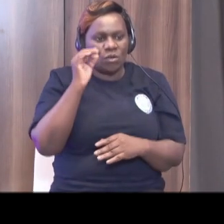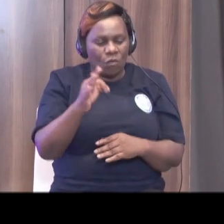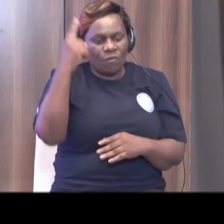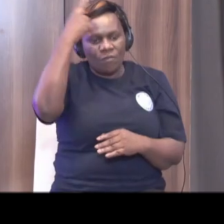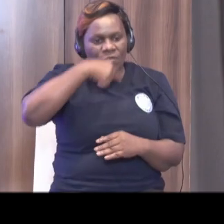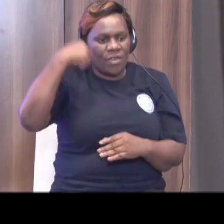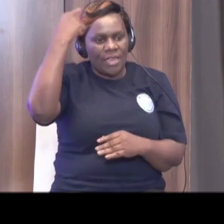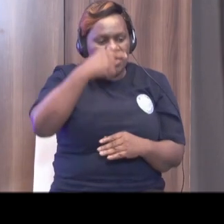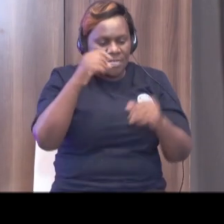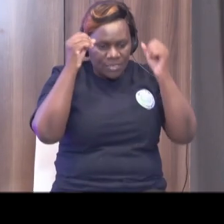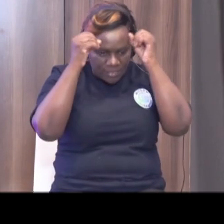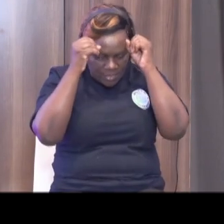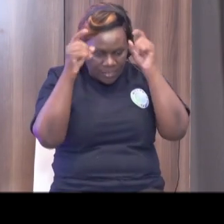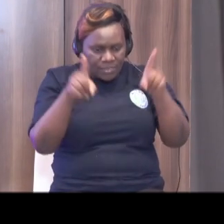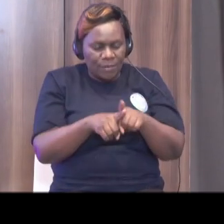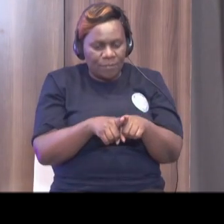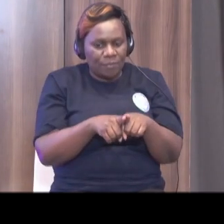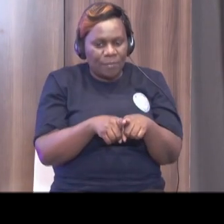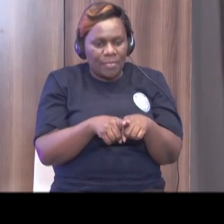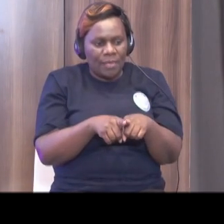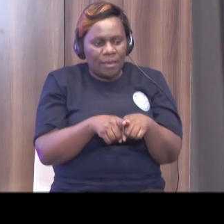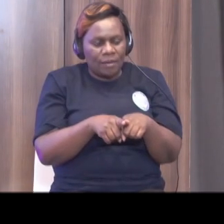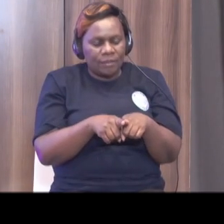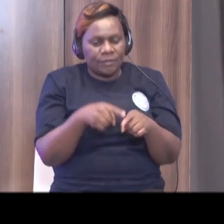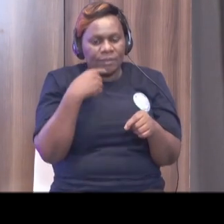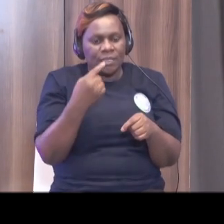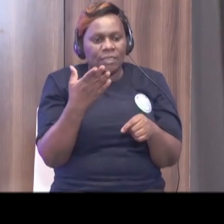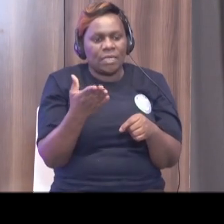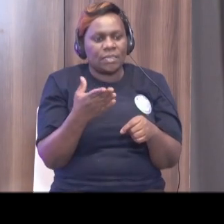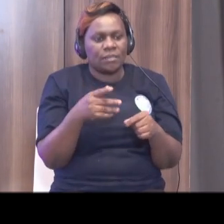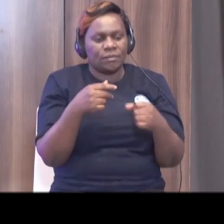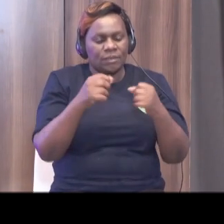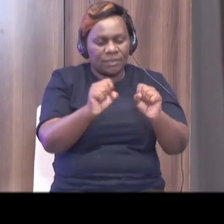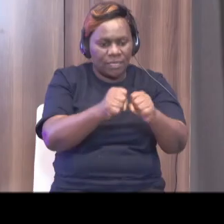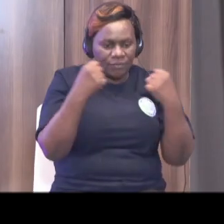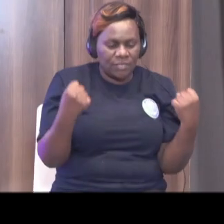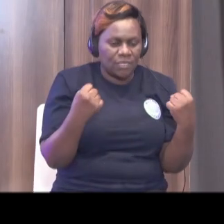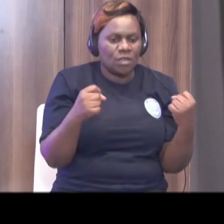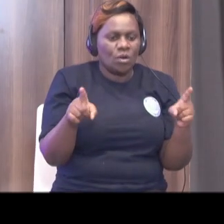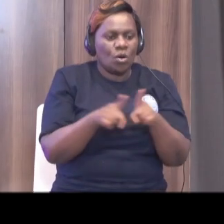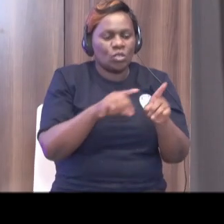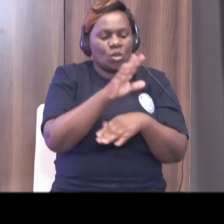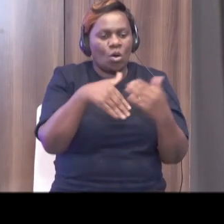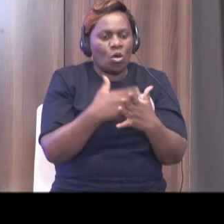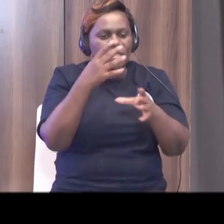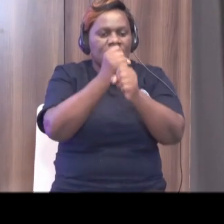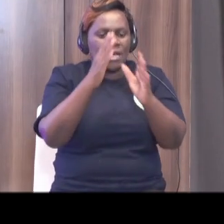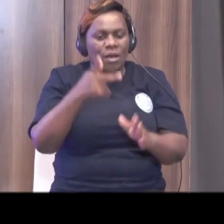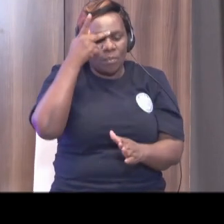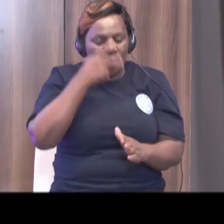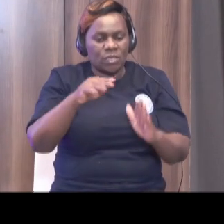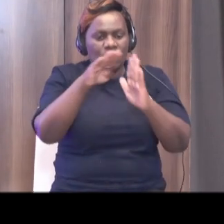phase 4 studies, like Barbara already said, effectiveness and safety allows all the stakeholders to see the policy and the